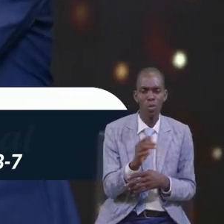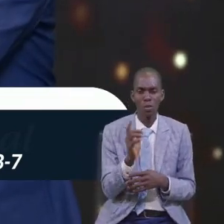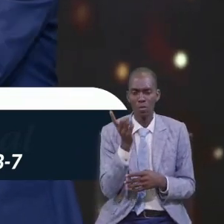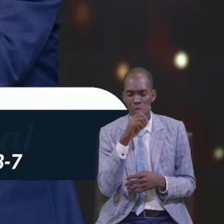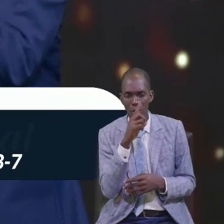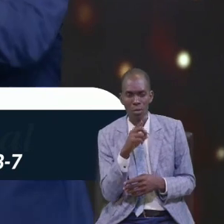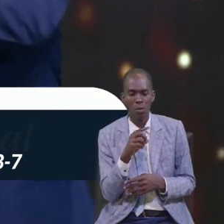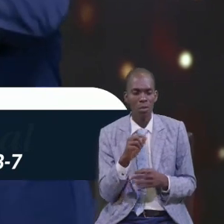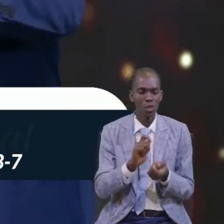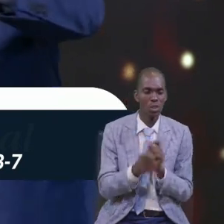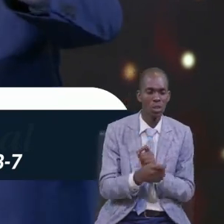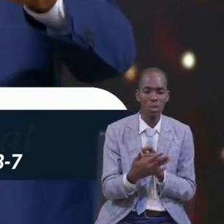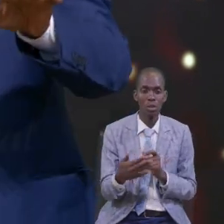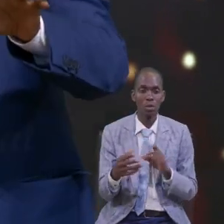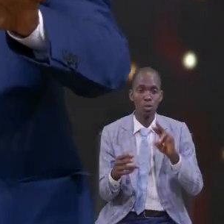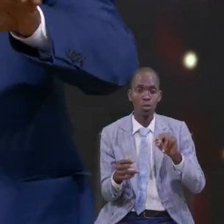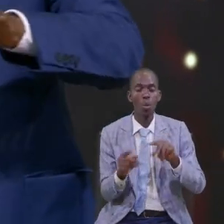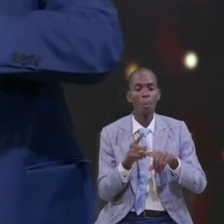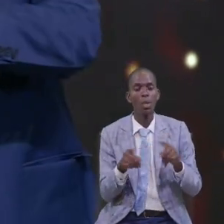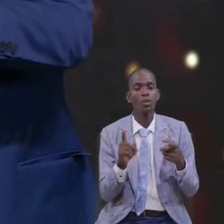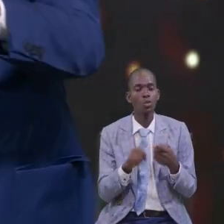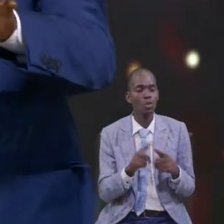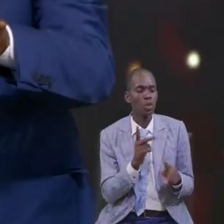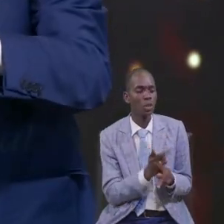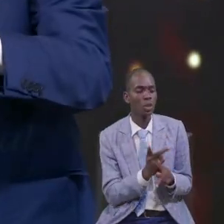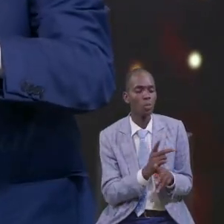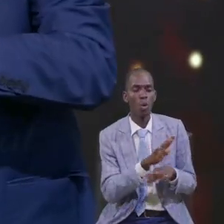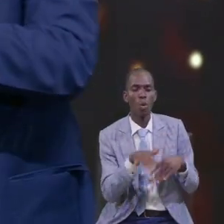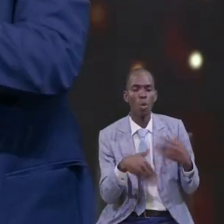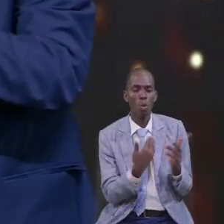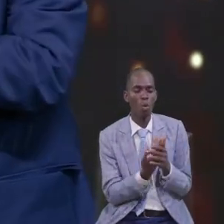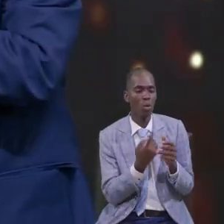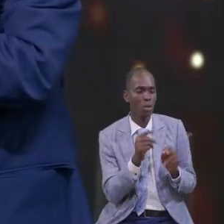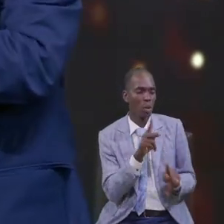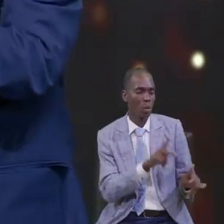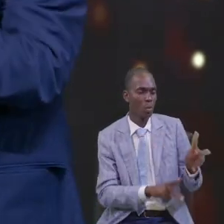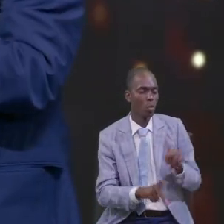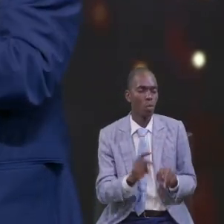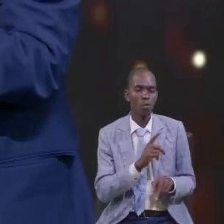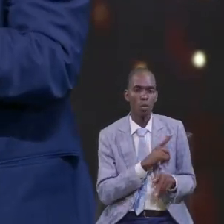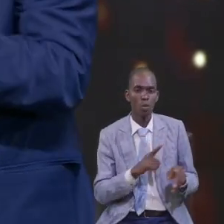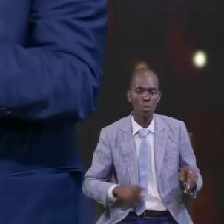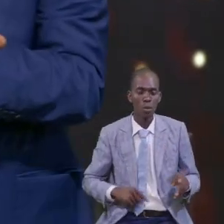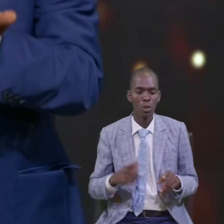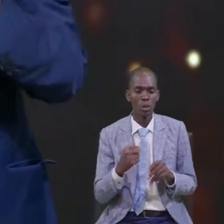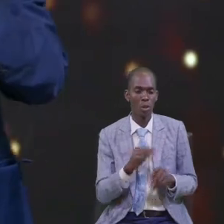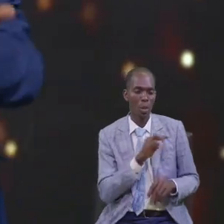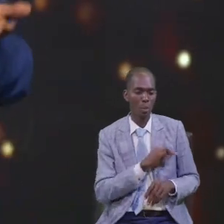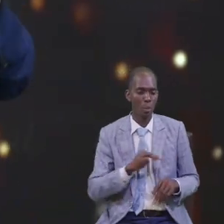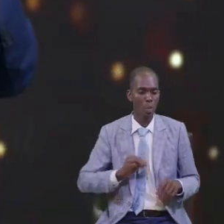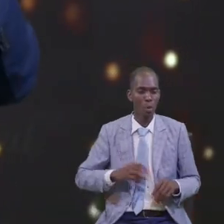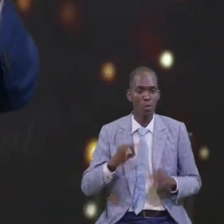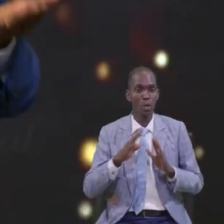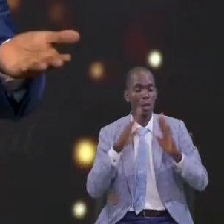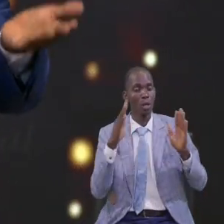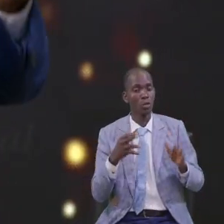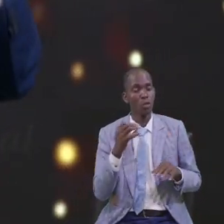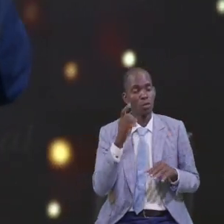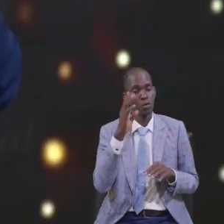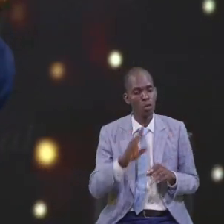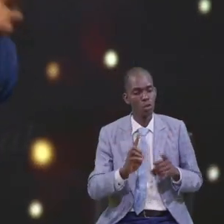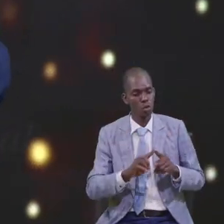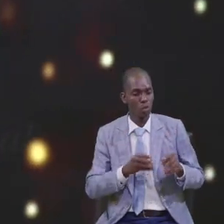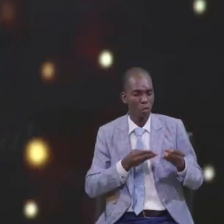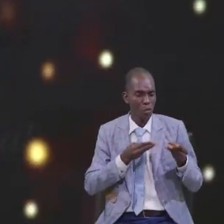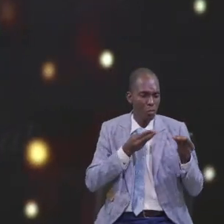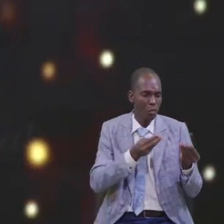to give the household, the people of God, the members of the body of Christ, to give them meat